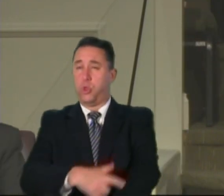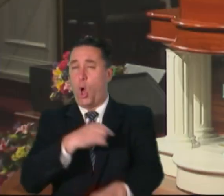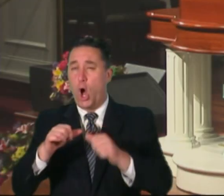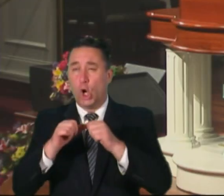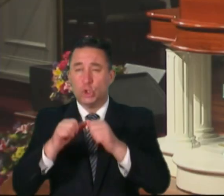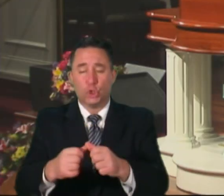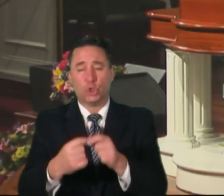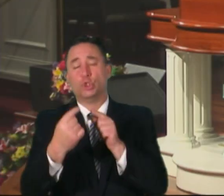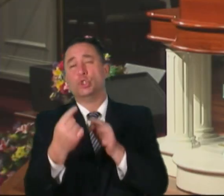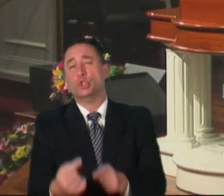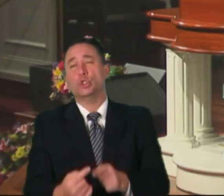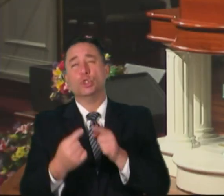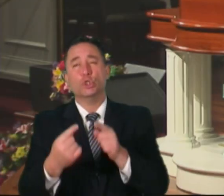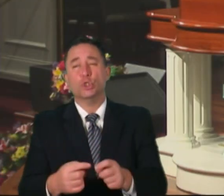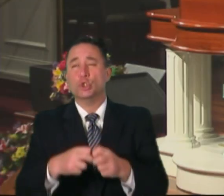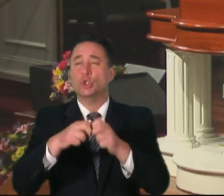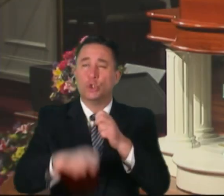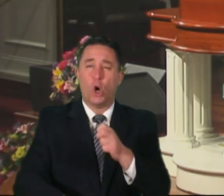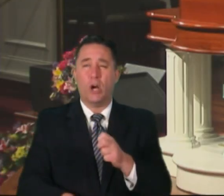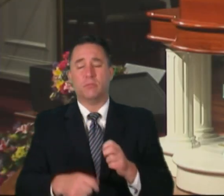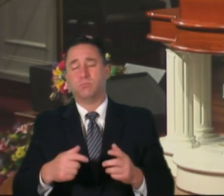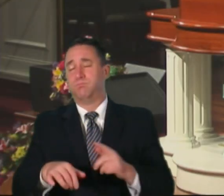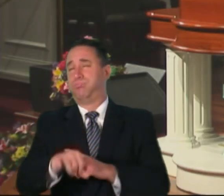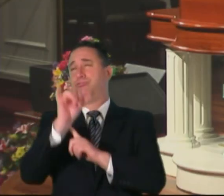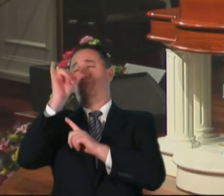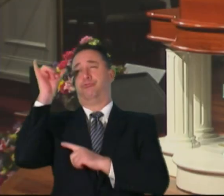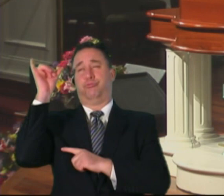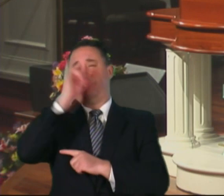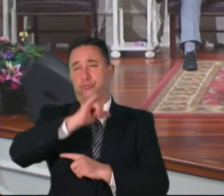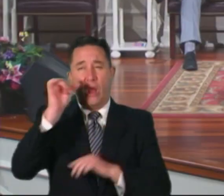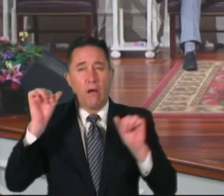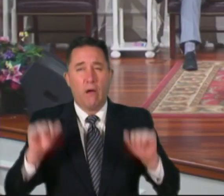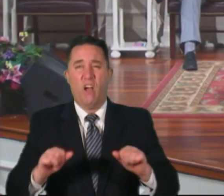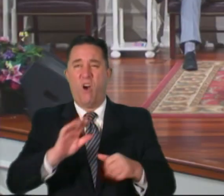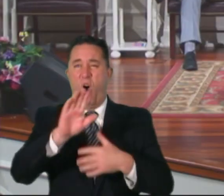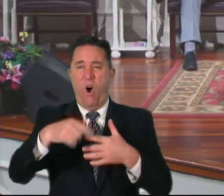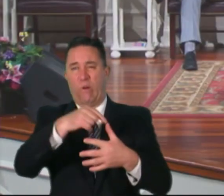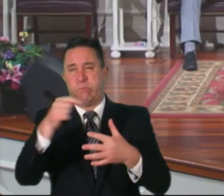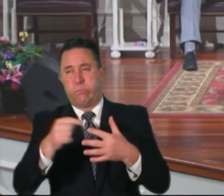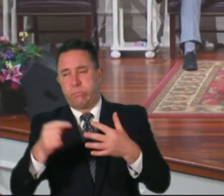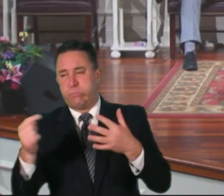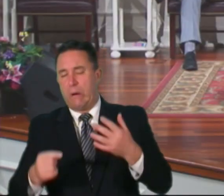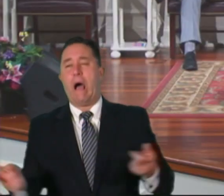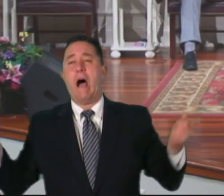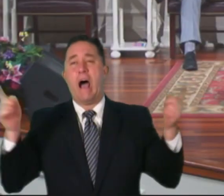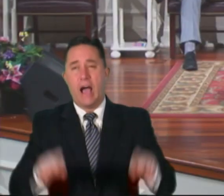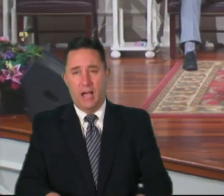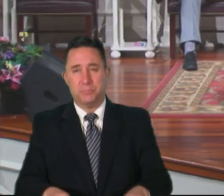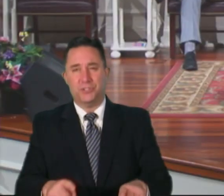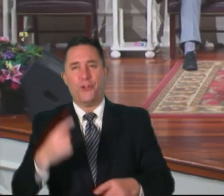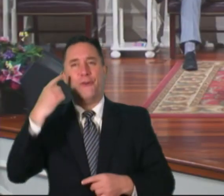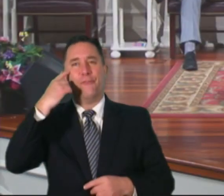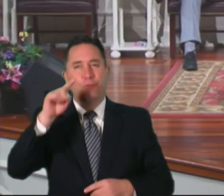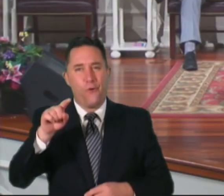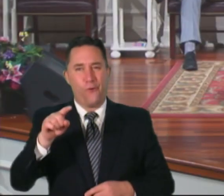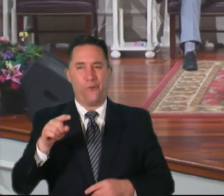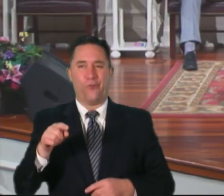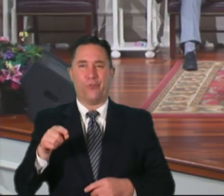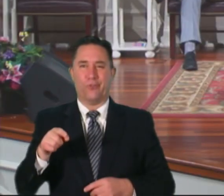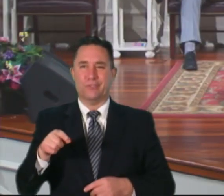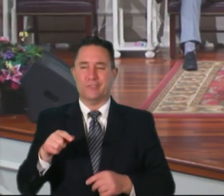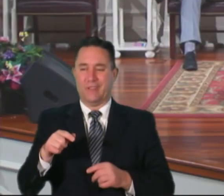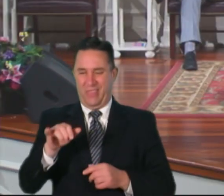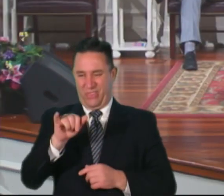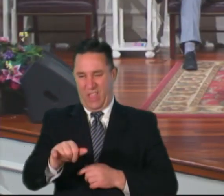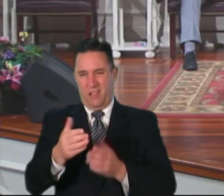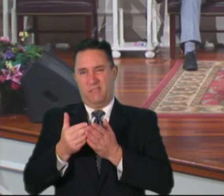and arduous, and it can be unexpected and overwhelming. And all of the above was the case for that